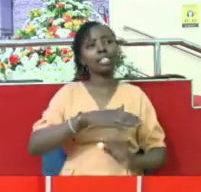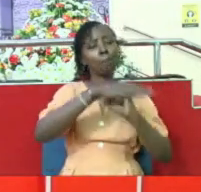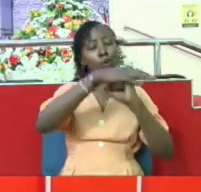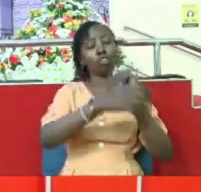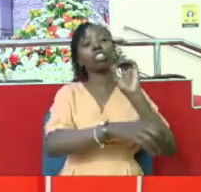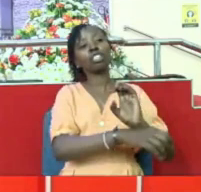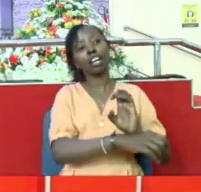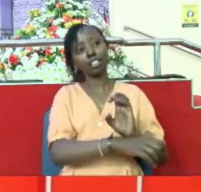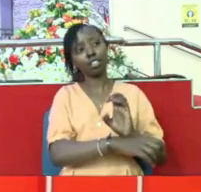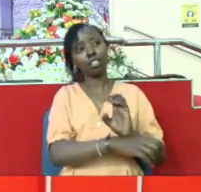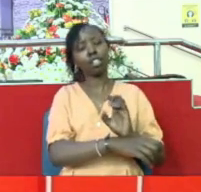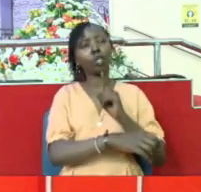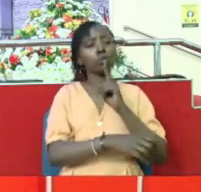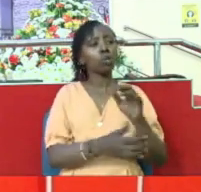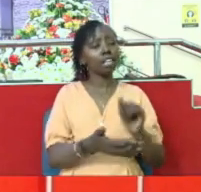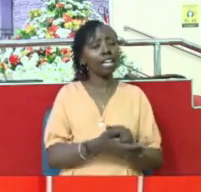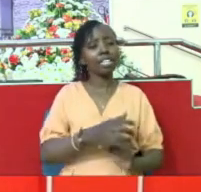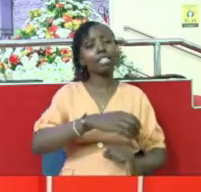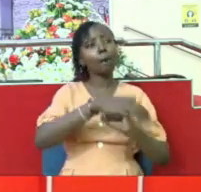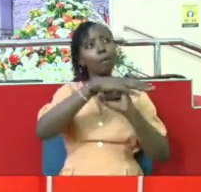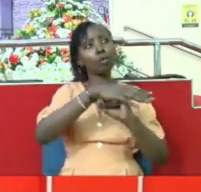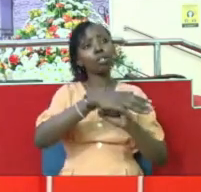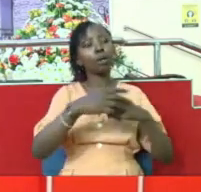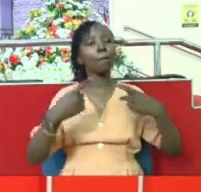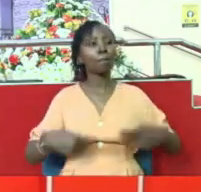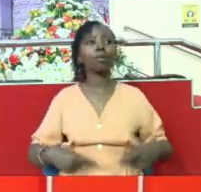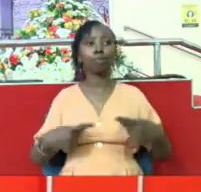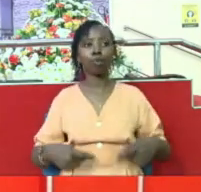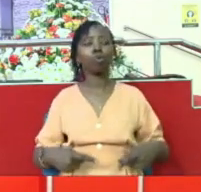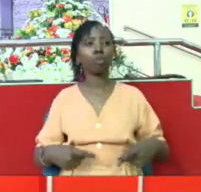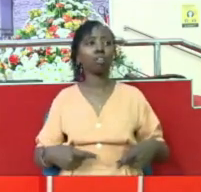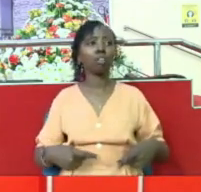to support people that likely they will never see,